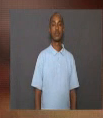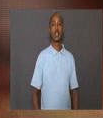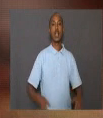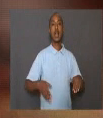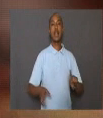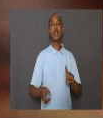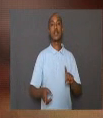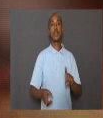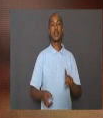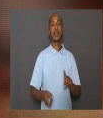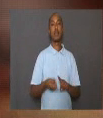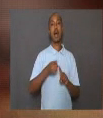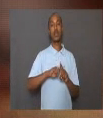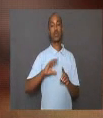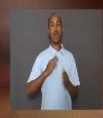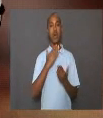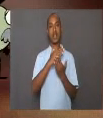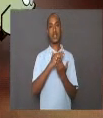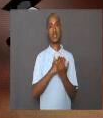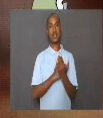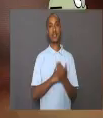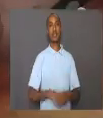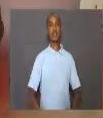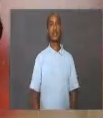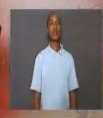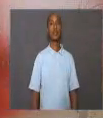Let's get back to our lesson.